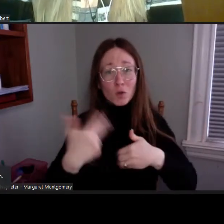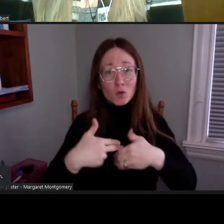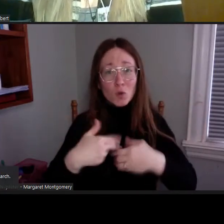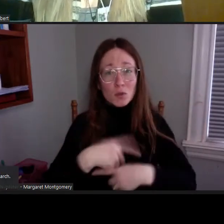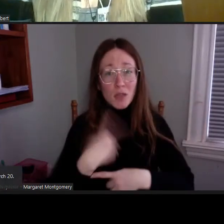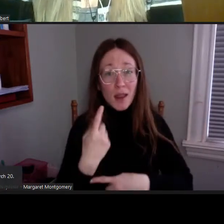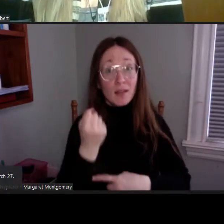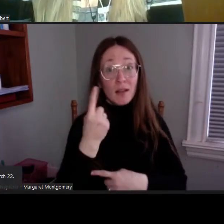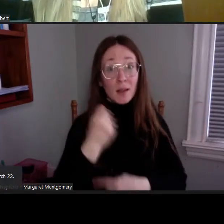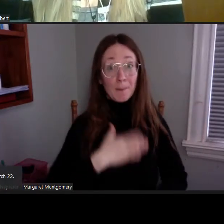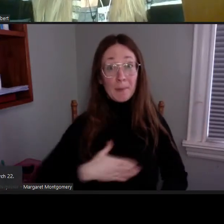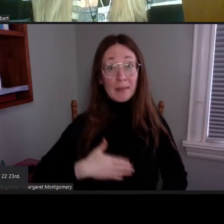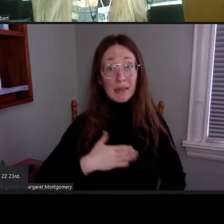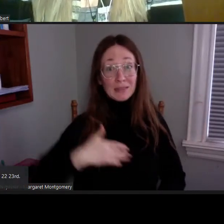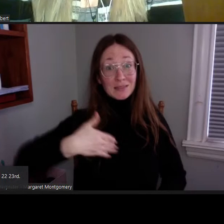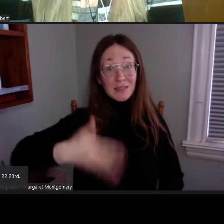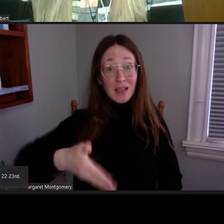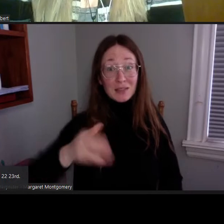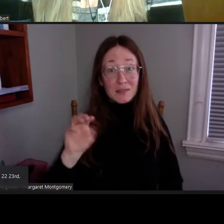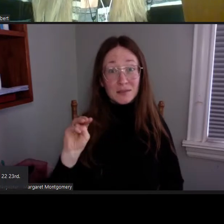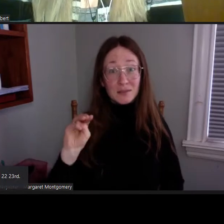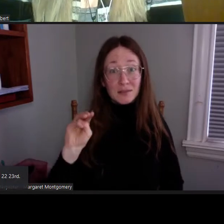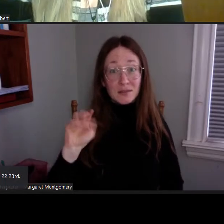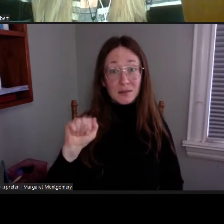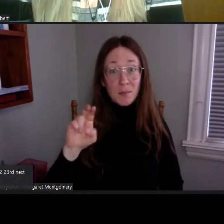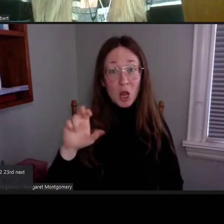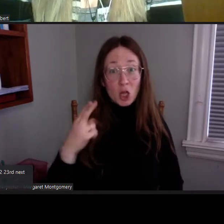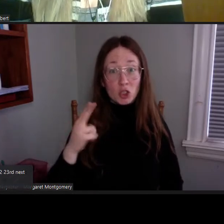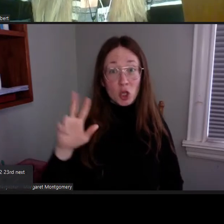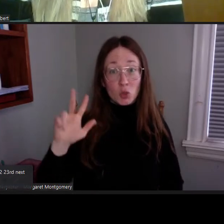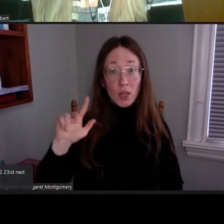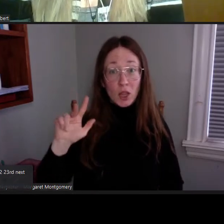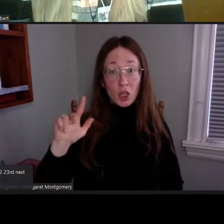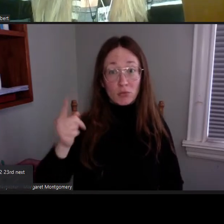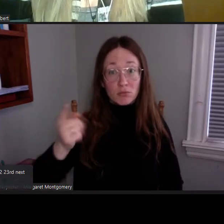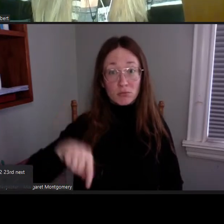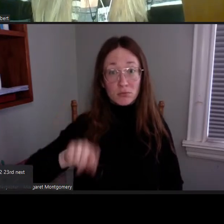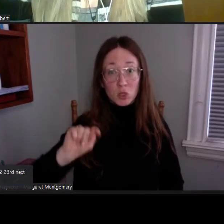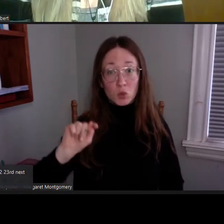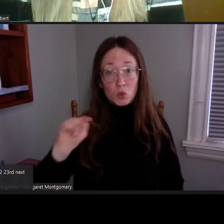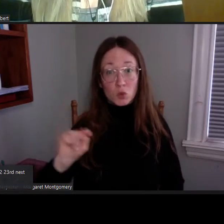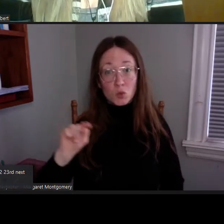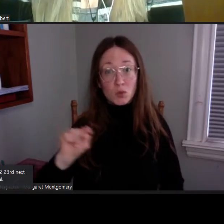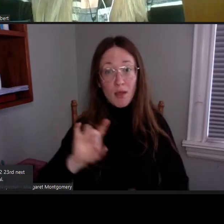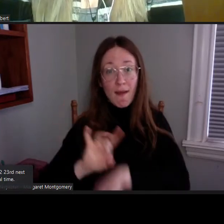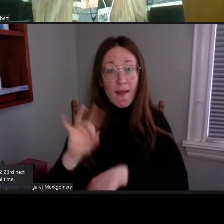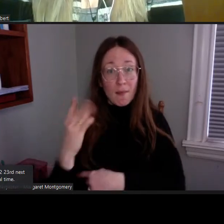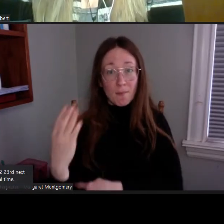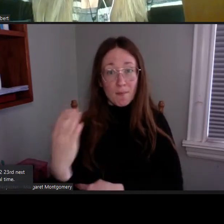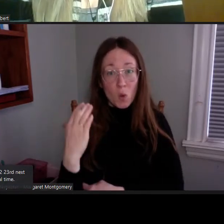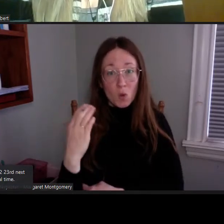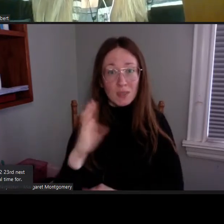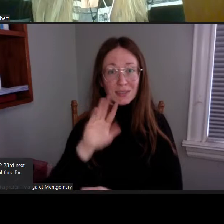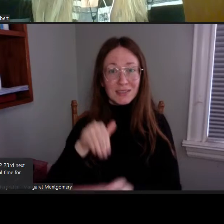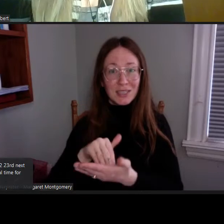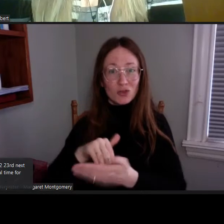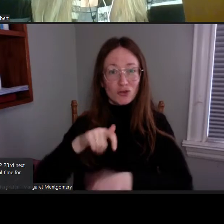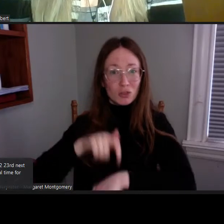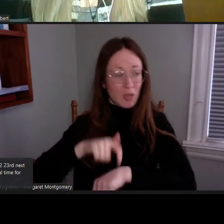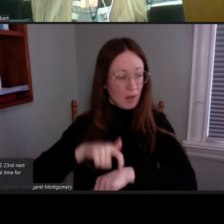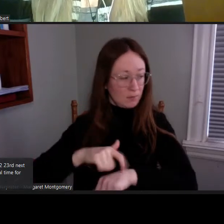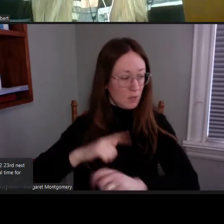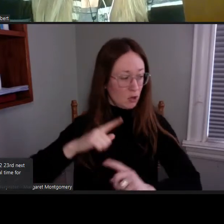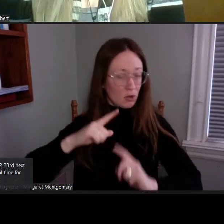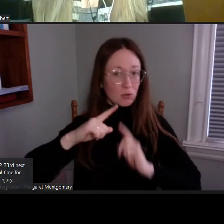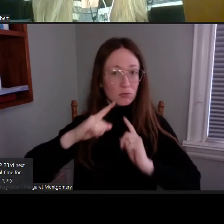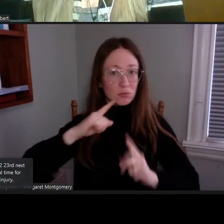March 23rd, next Tuesday at 8 o'clock Central Time for a conversation about spinal